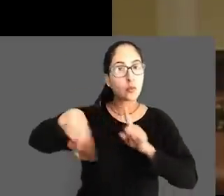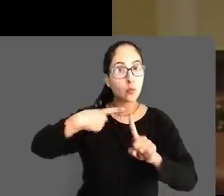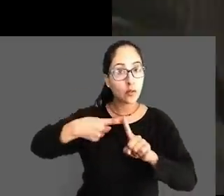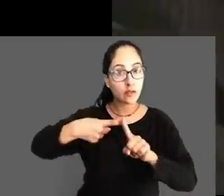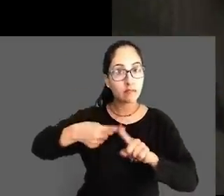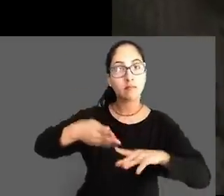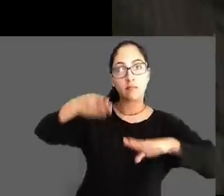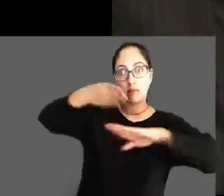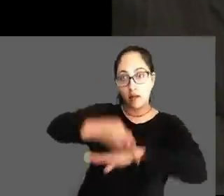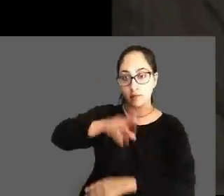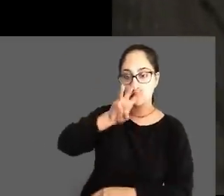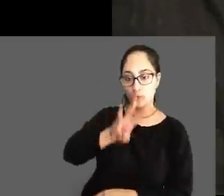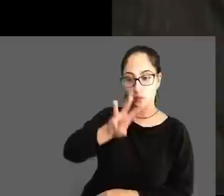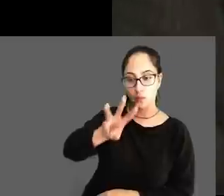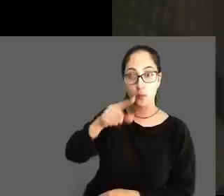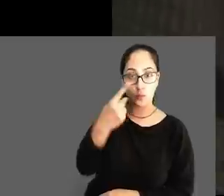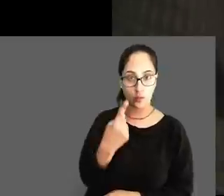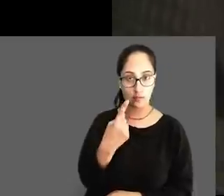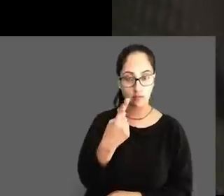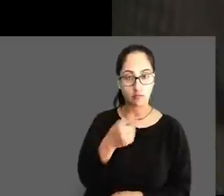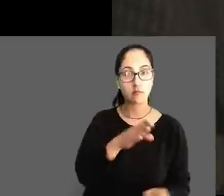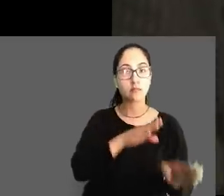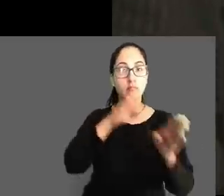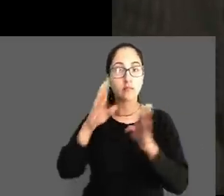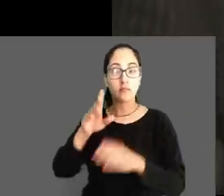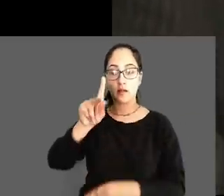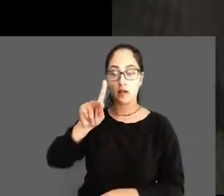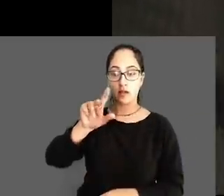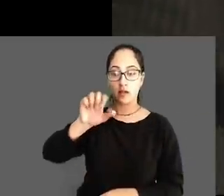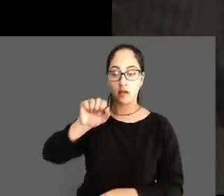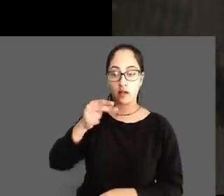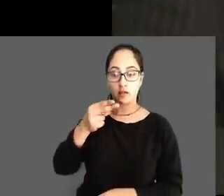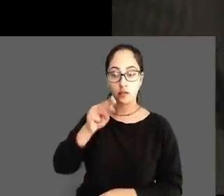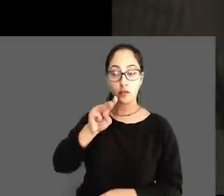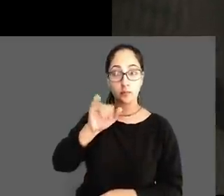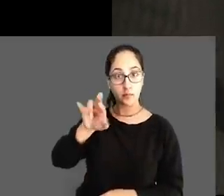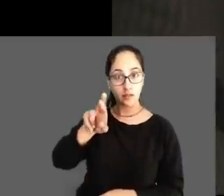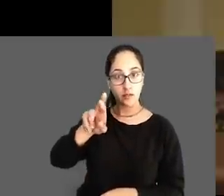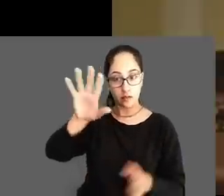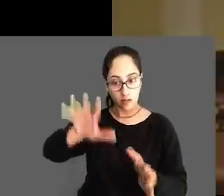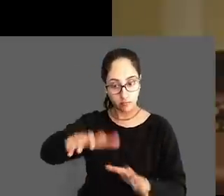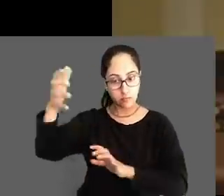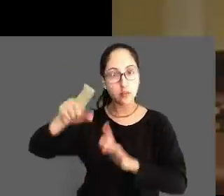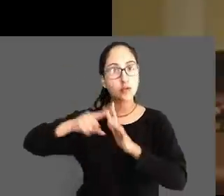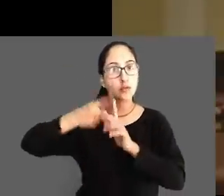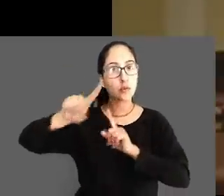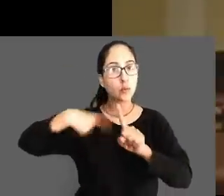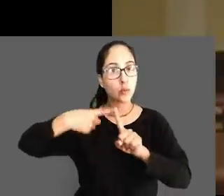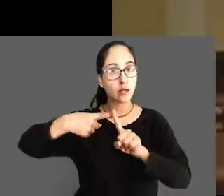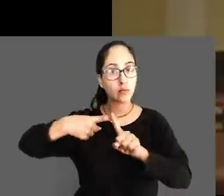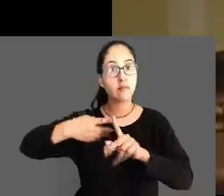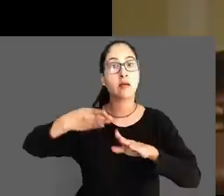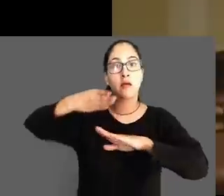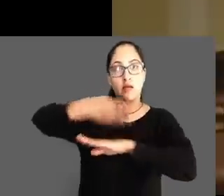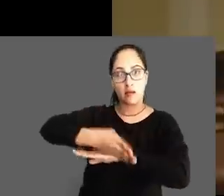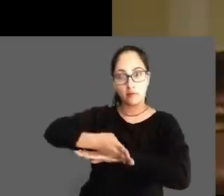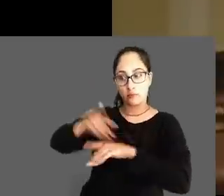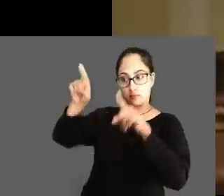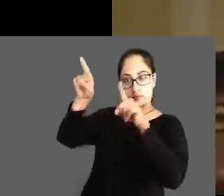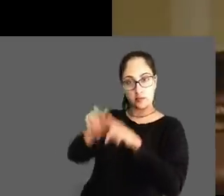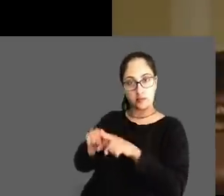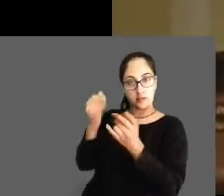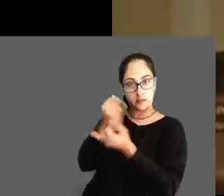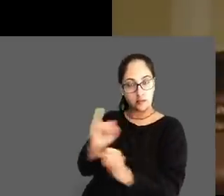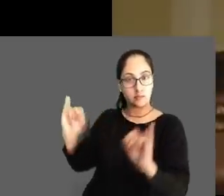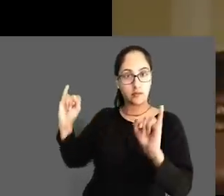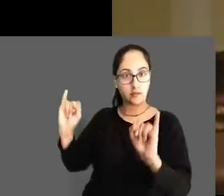continent. These are political issues originally. They're not religious issues. You can't attribute the faith of Islam